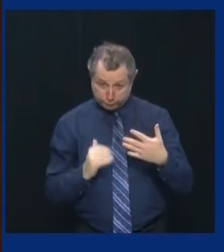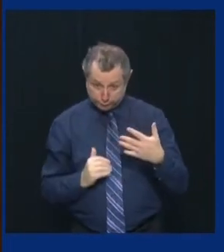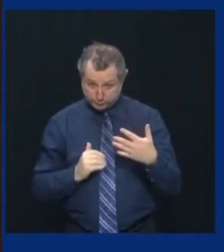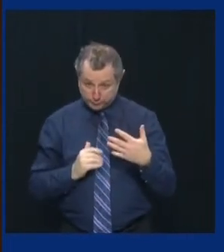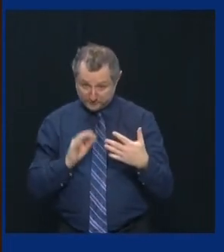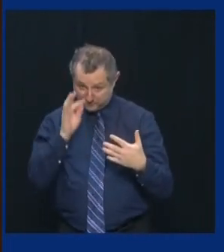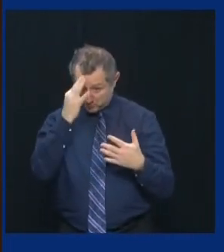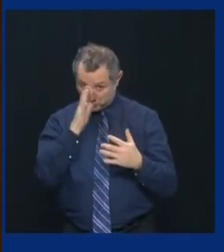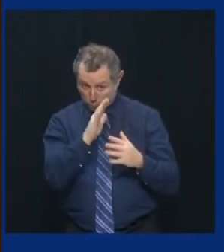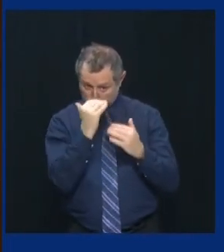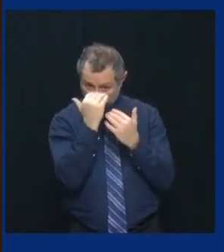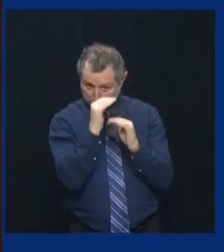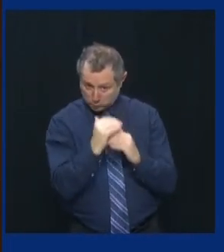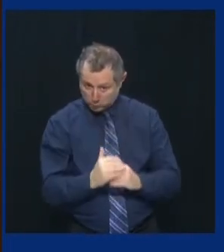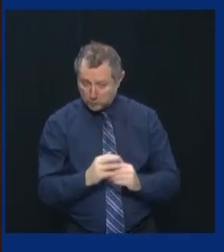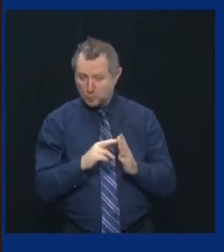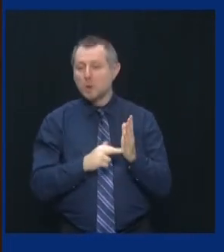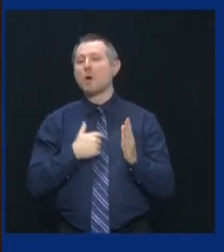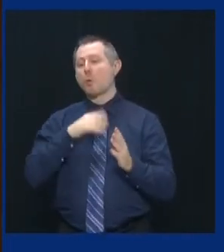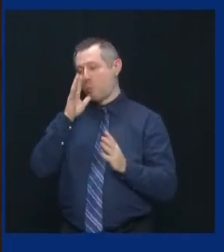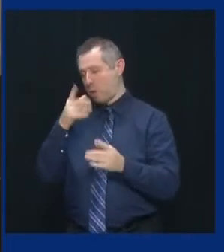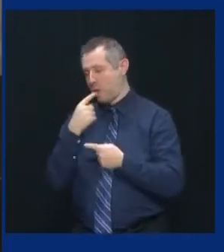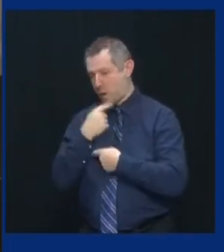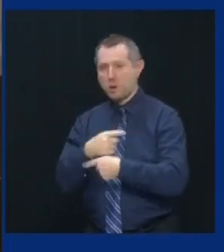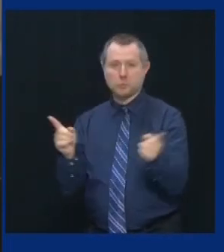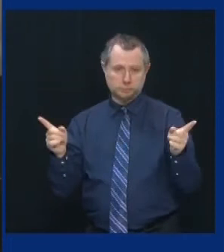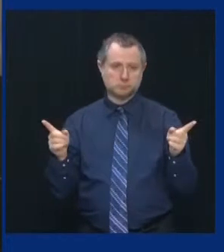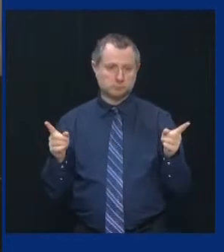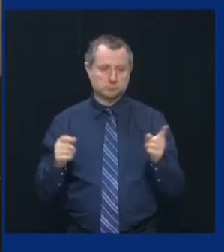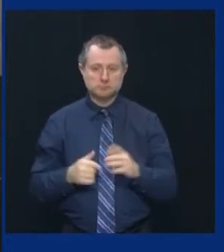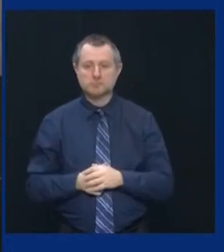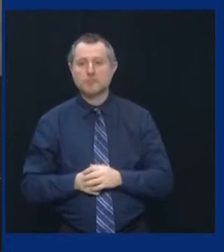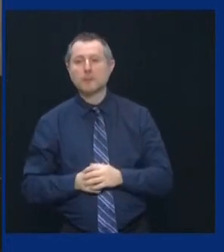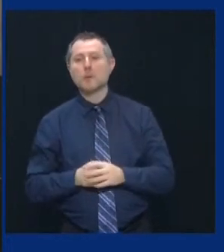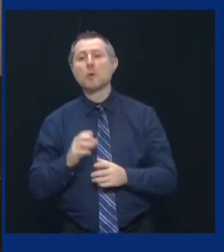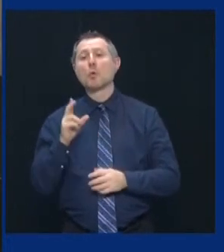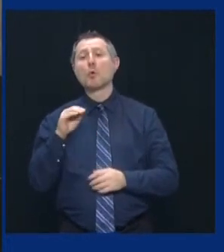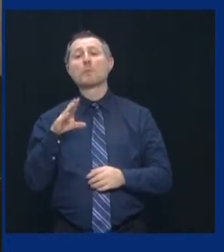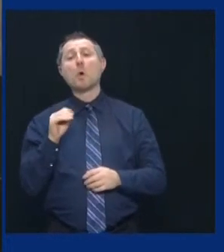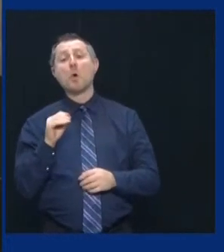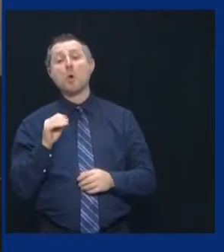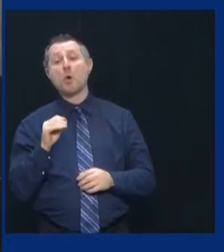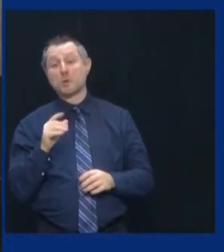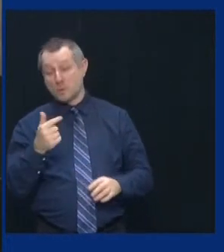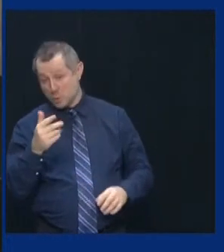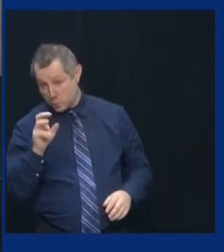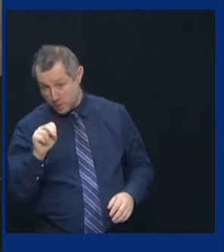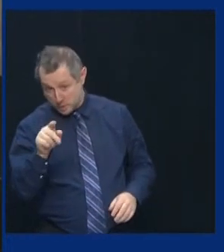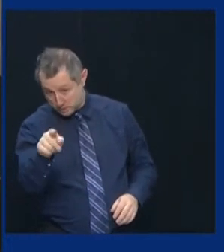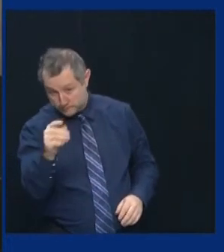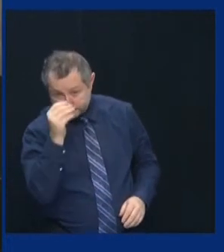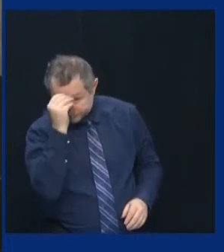are, then we will come up with a plan for those funds. Yeah, and Gwen, just so we're clear,